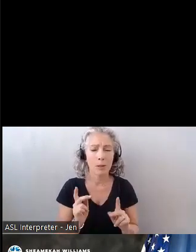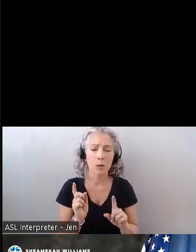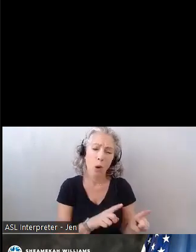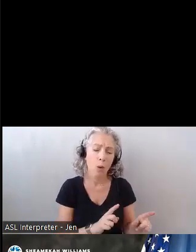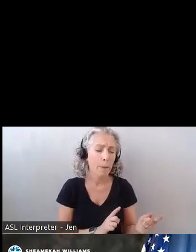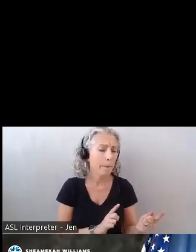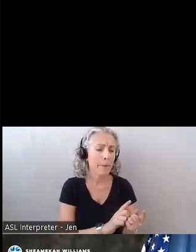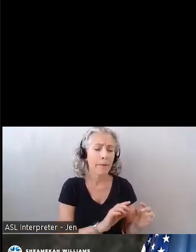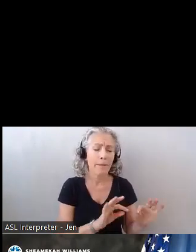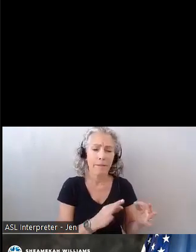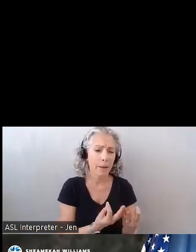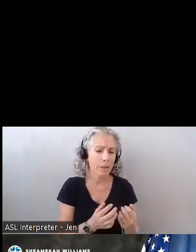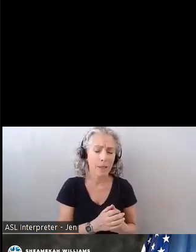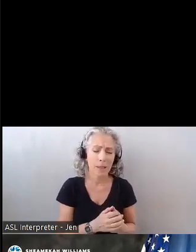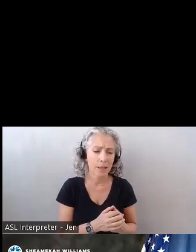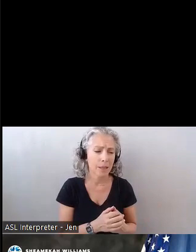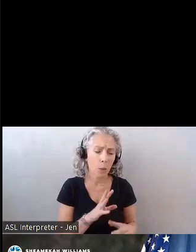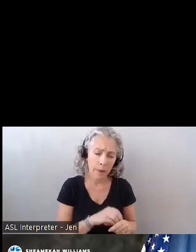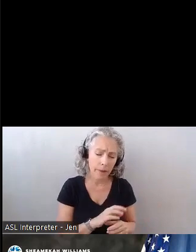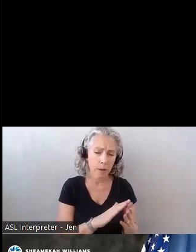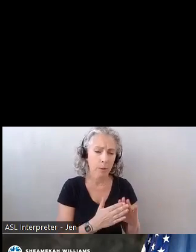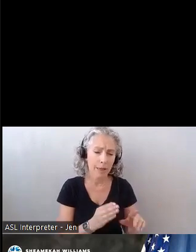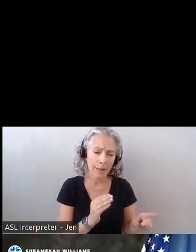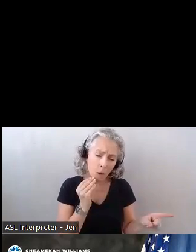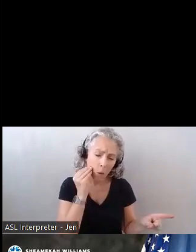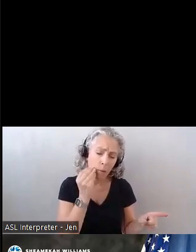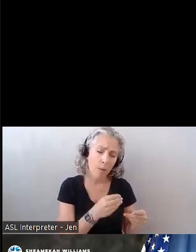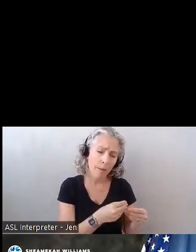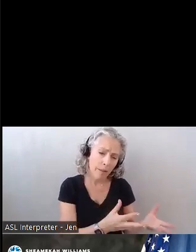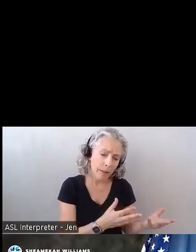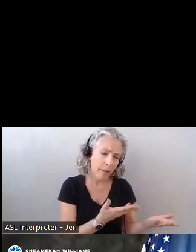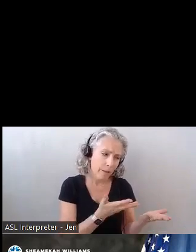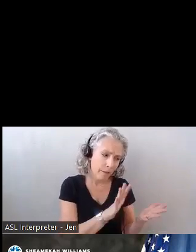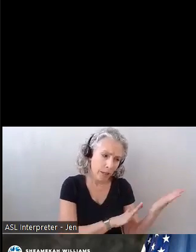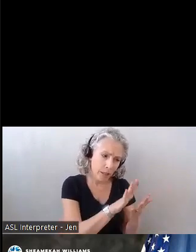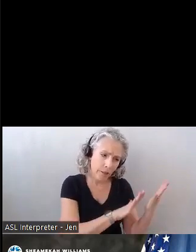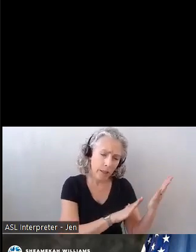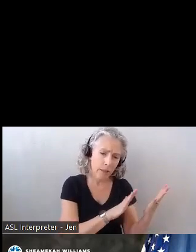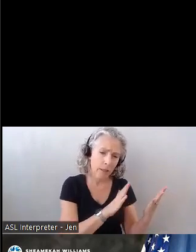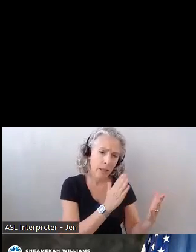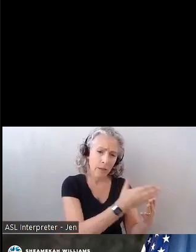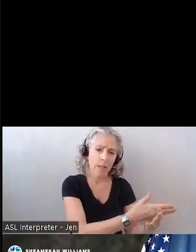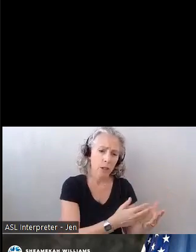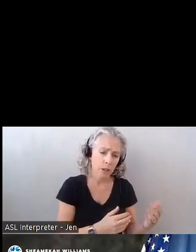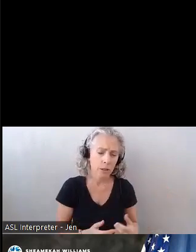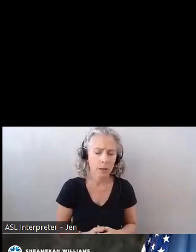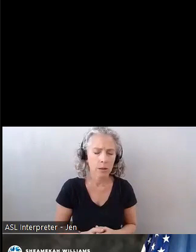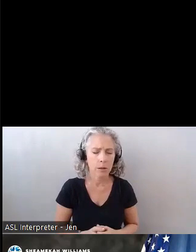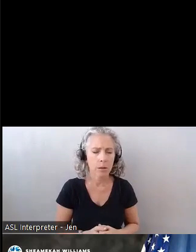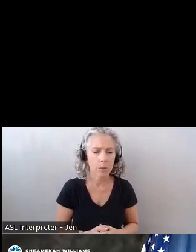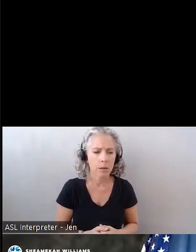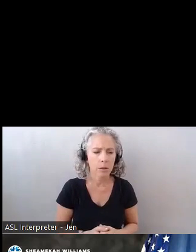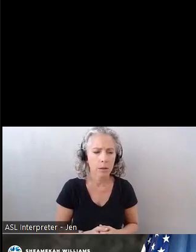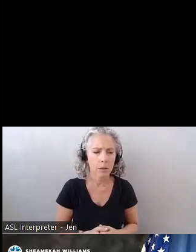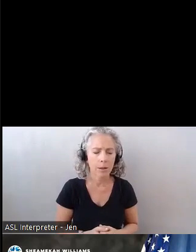those families where they are in the community, in the homes, to provide that face-to-face intervention. I can't explain